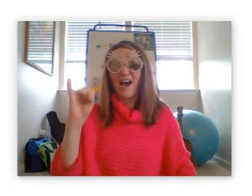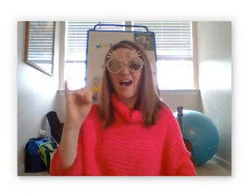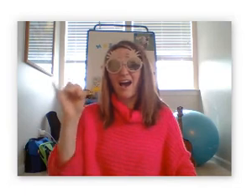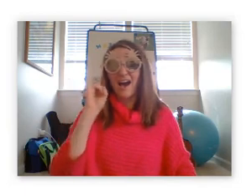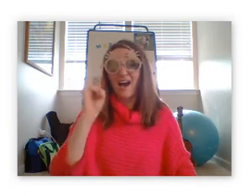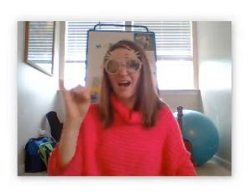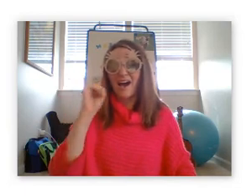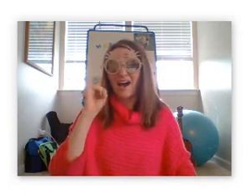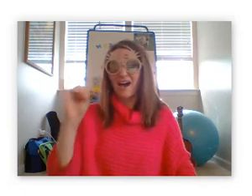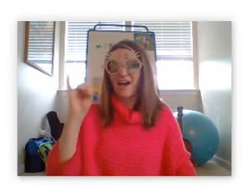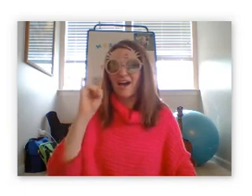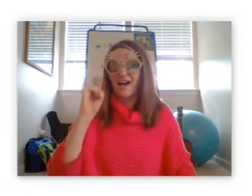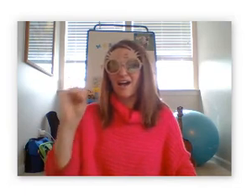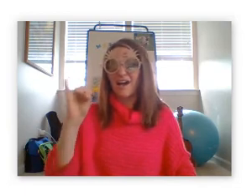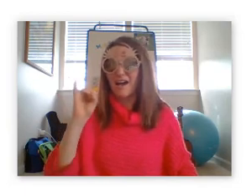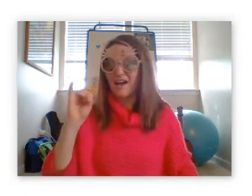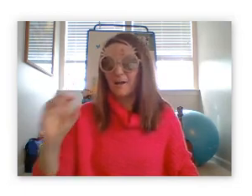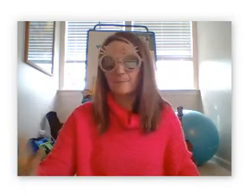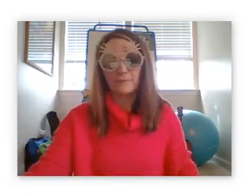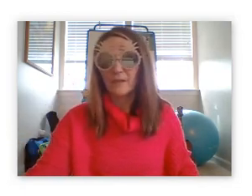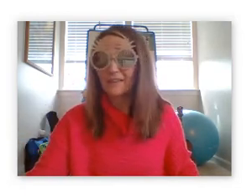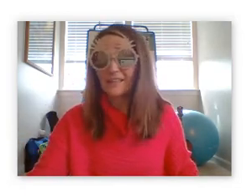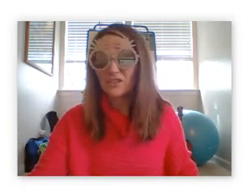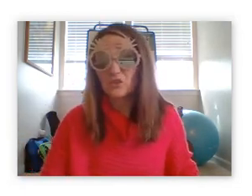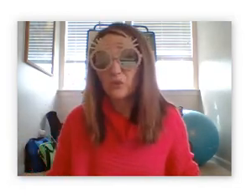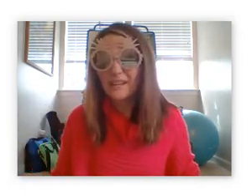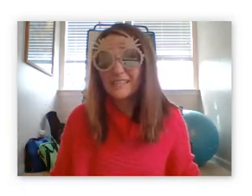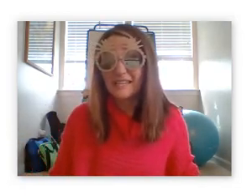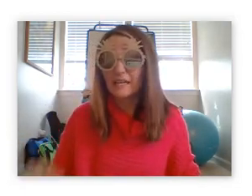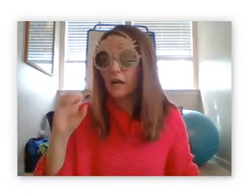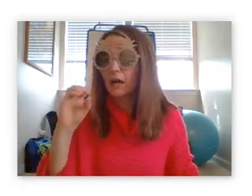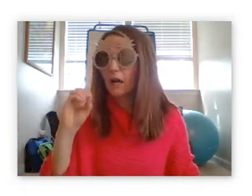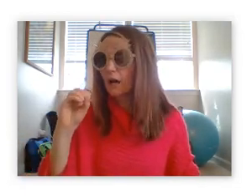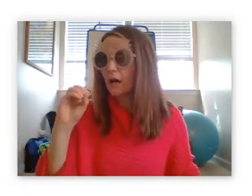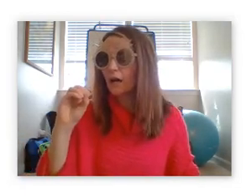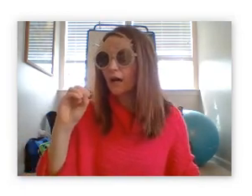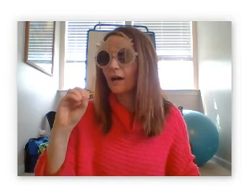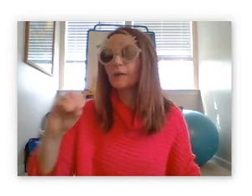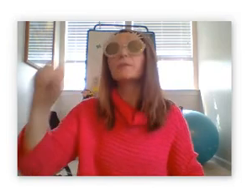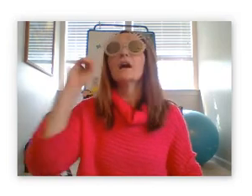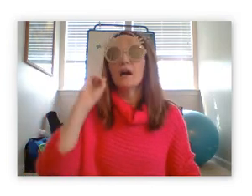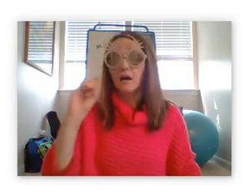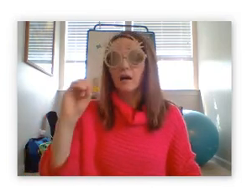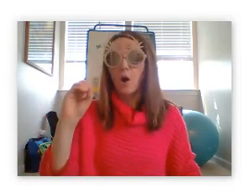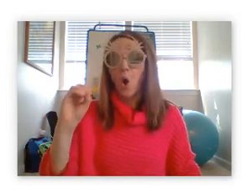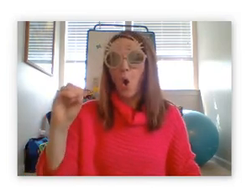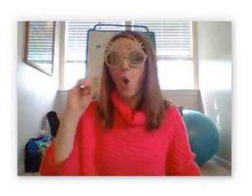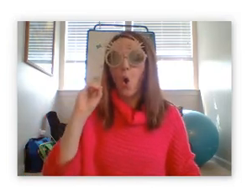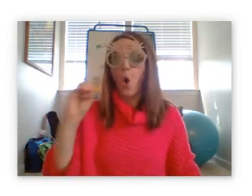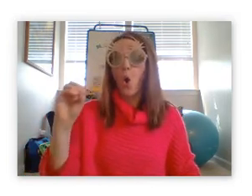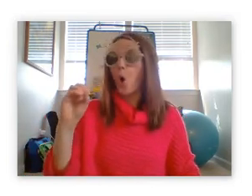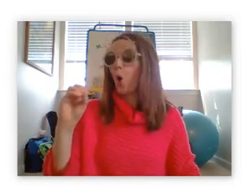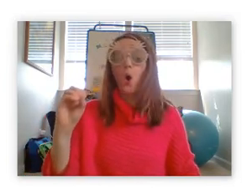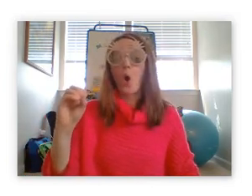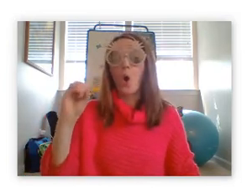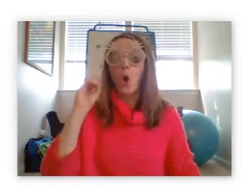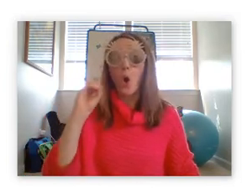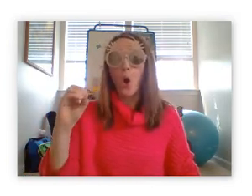eat apples and bananas. Crazy. I like to oat,